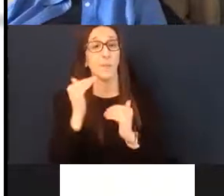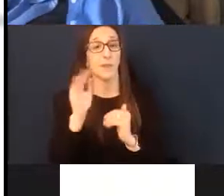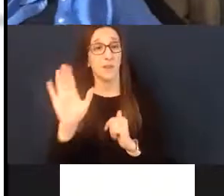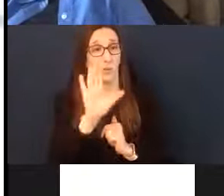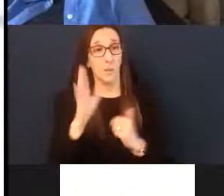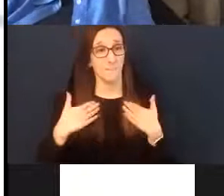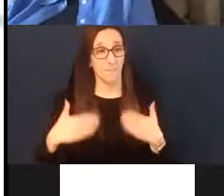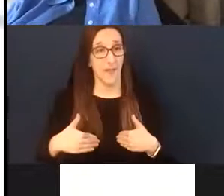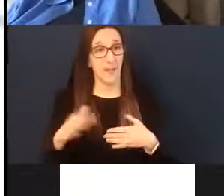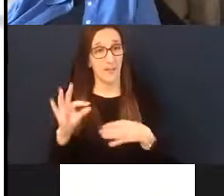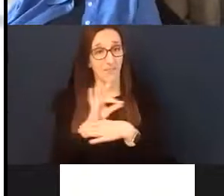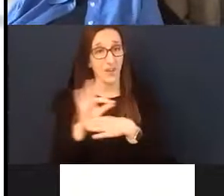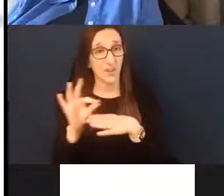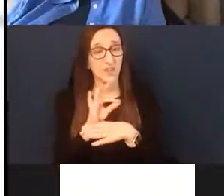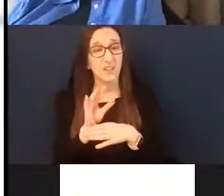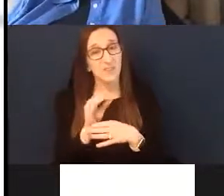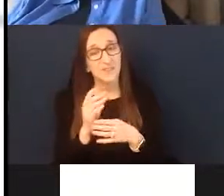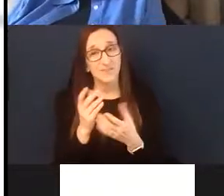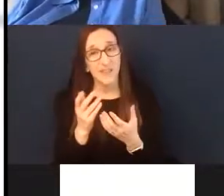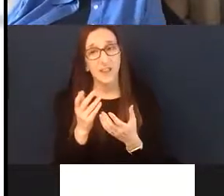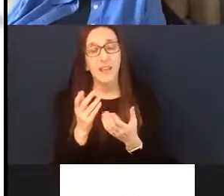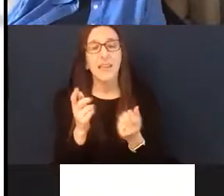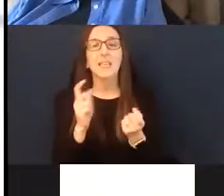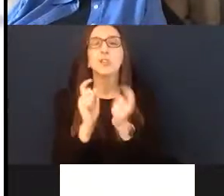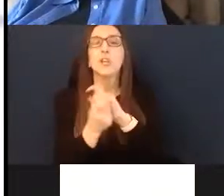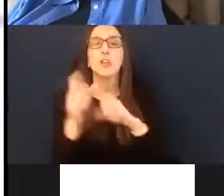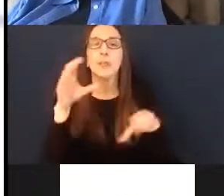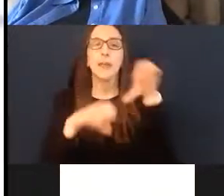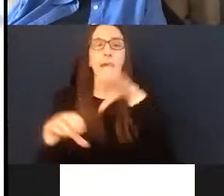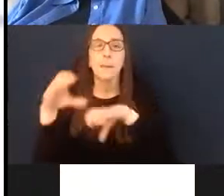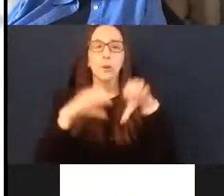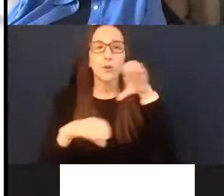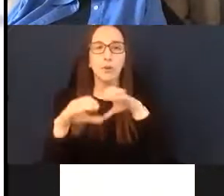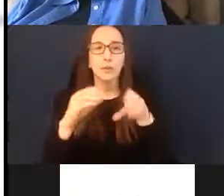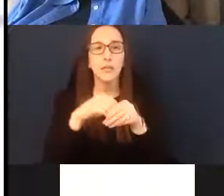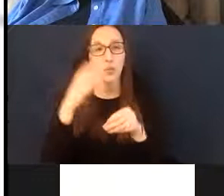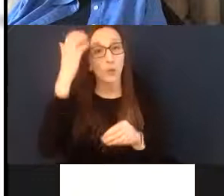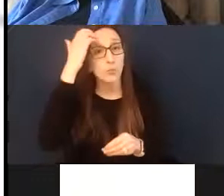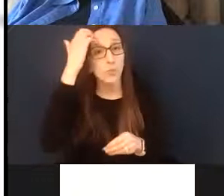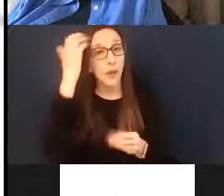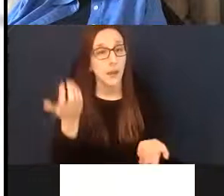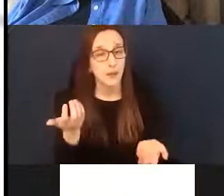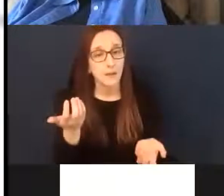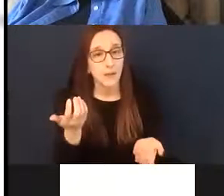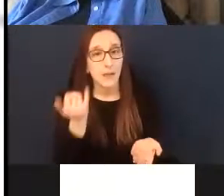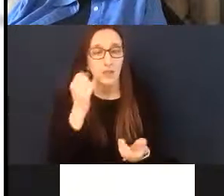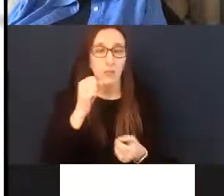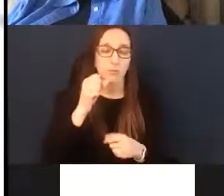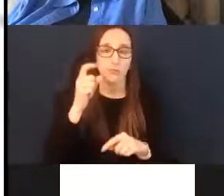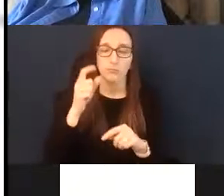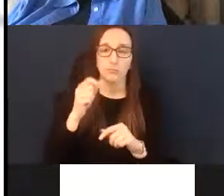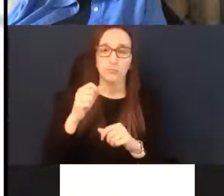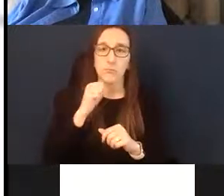you're chemically telling it to do something different when you actually allow yourself to eat. So one of